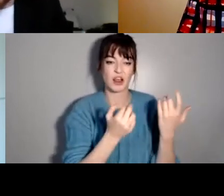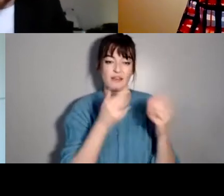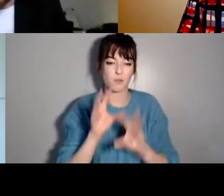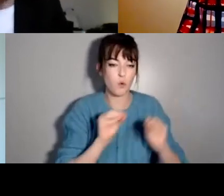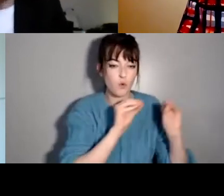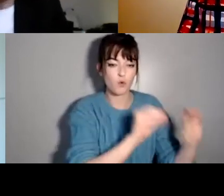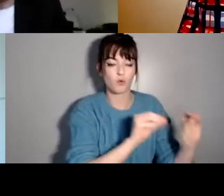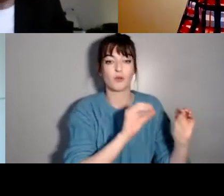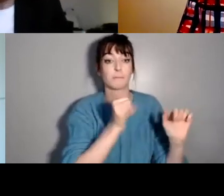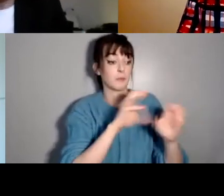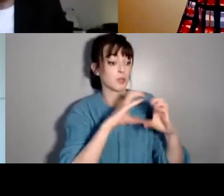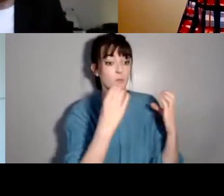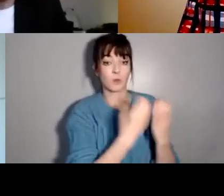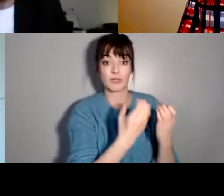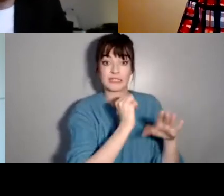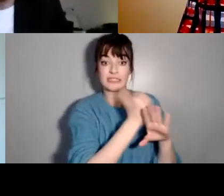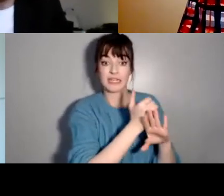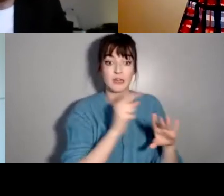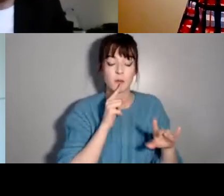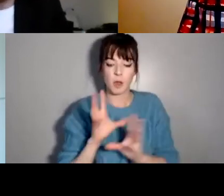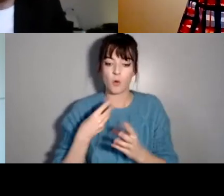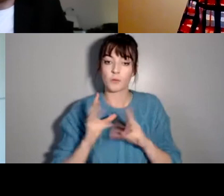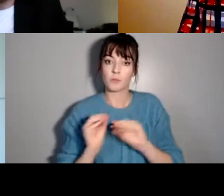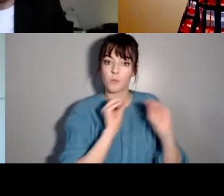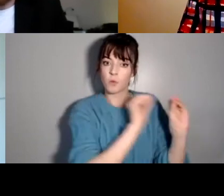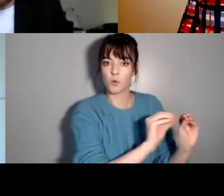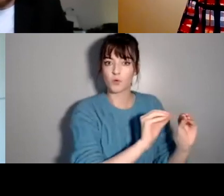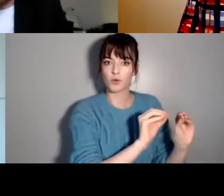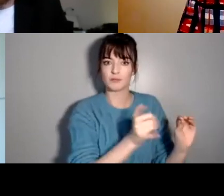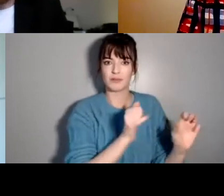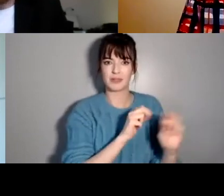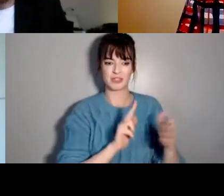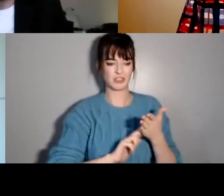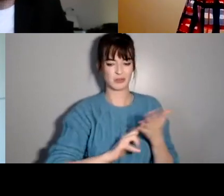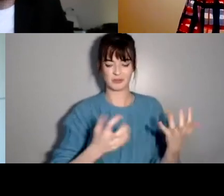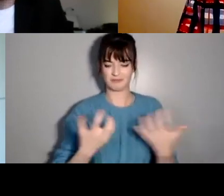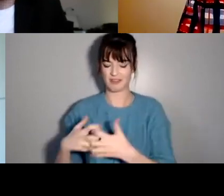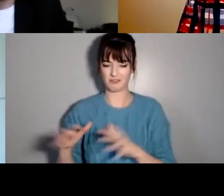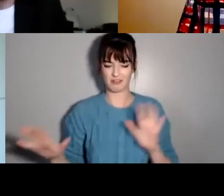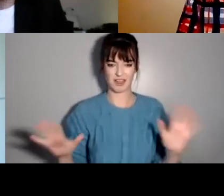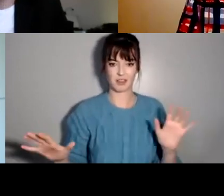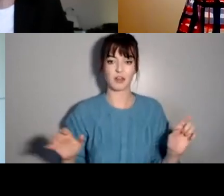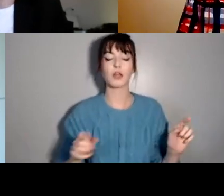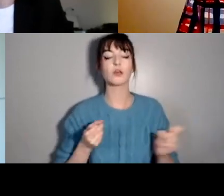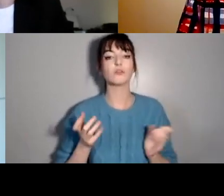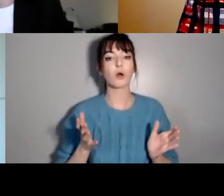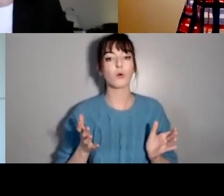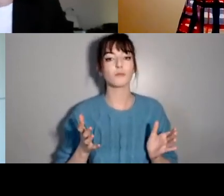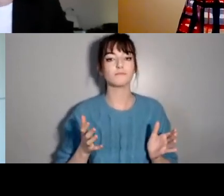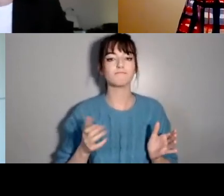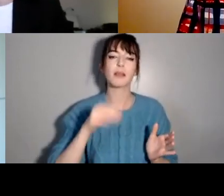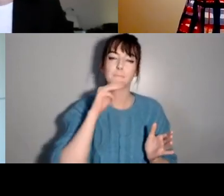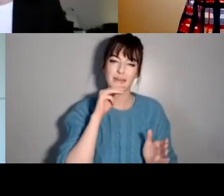community setting, you know, that they're not one they've transitioned from a congregated setting. So it just makes it